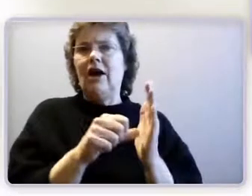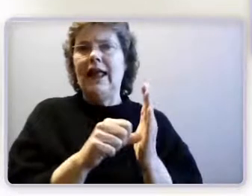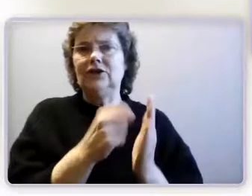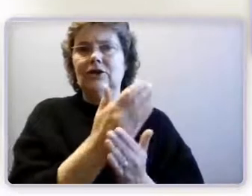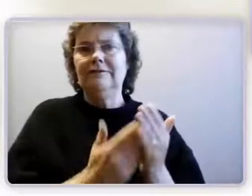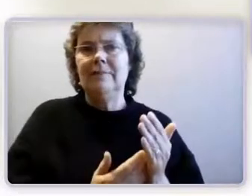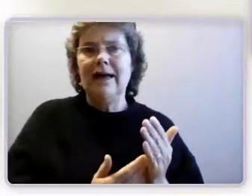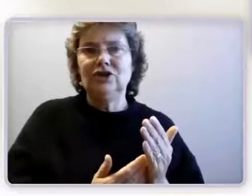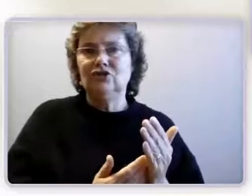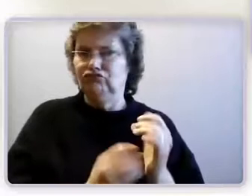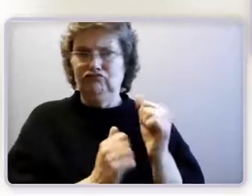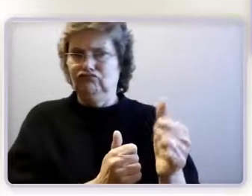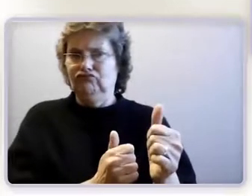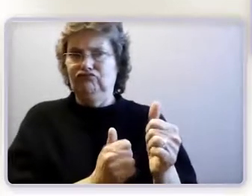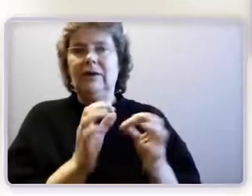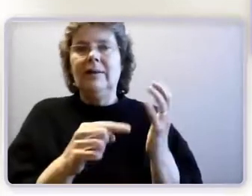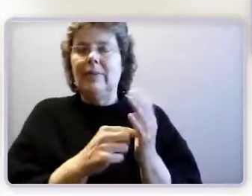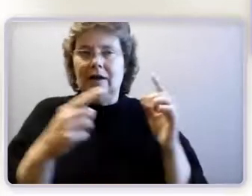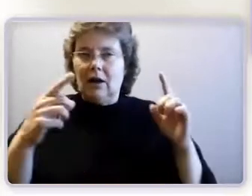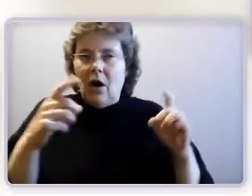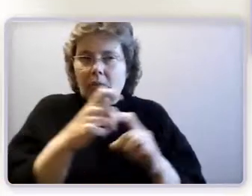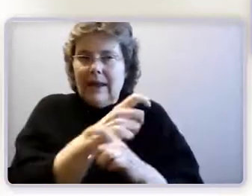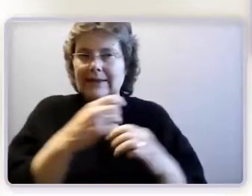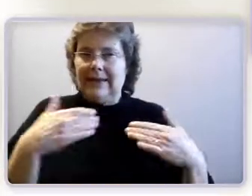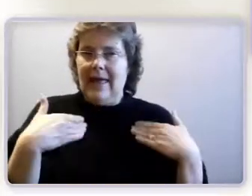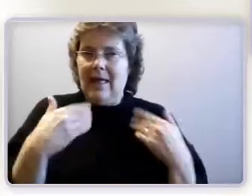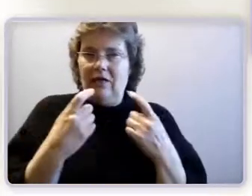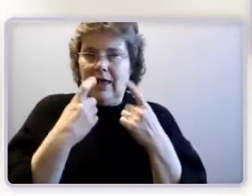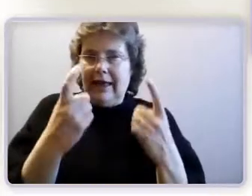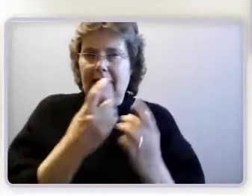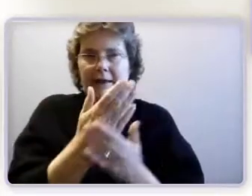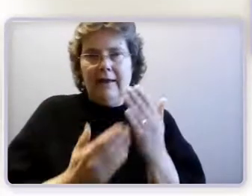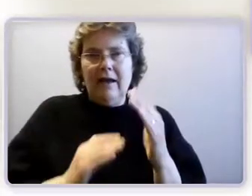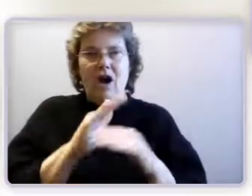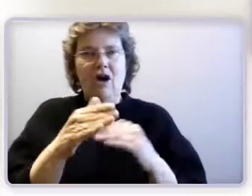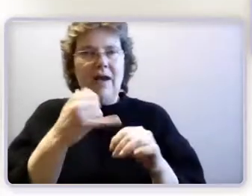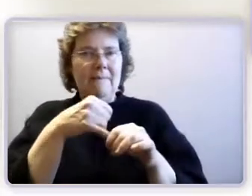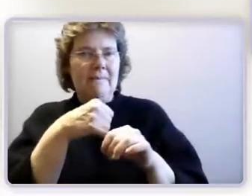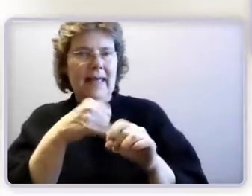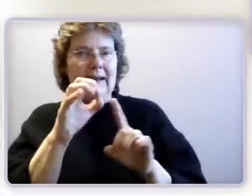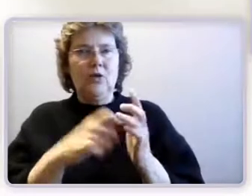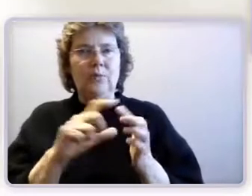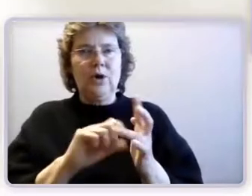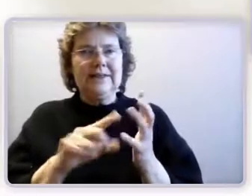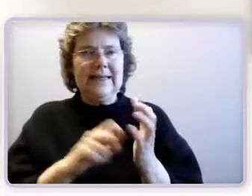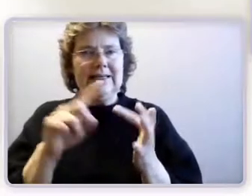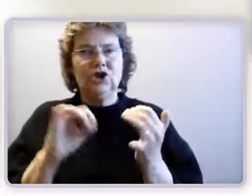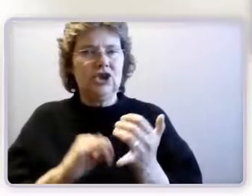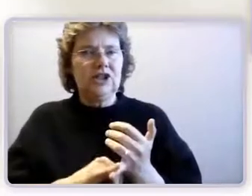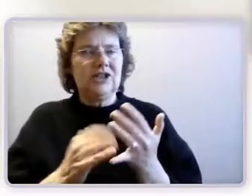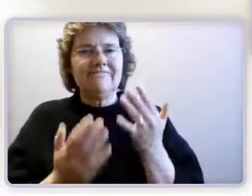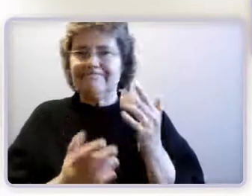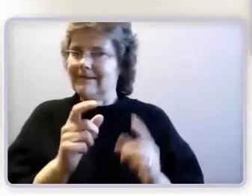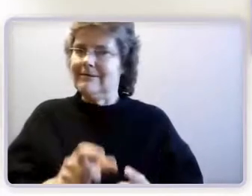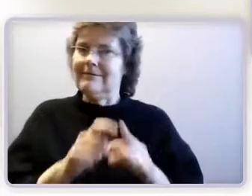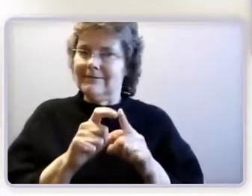complex healthcare information about medical procedures. If a person doesn't have decision-making capacity in relation